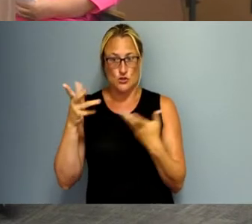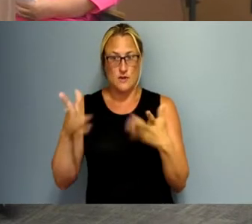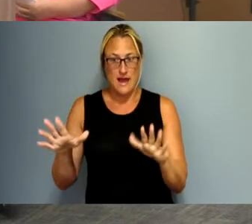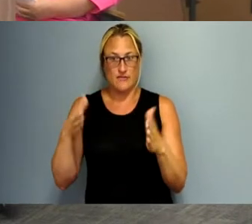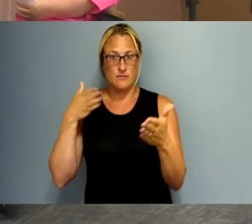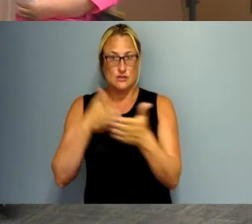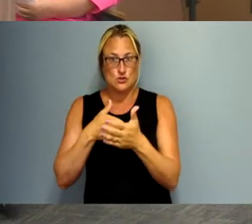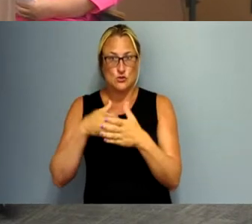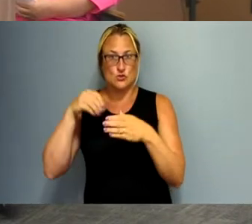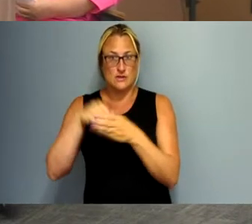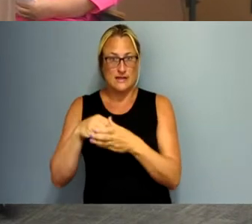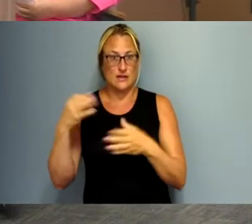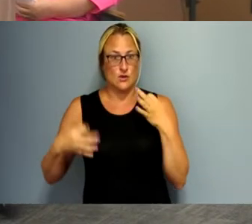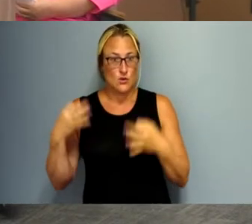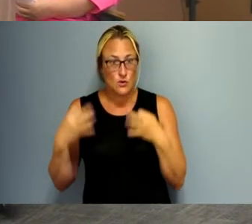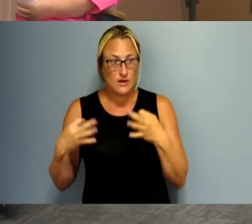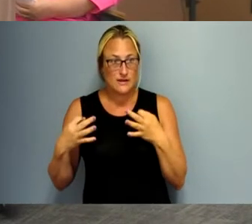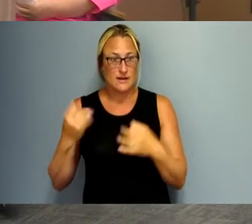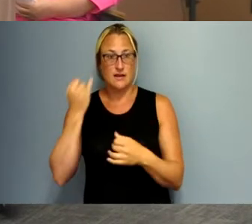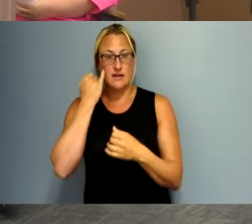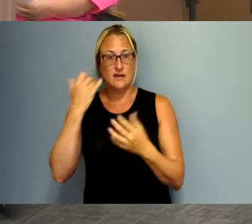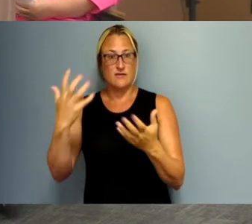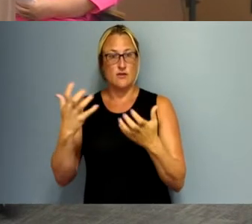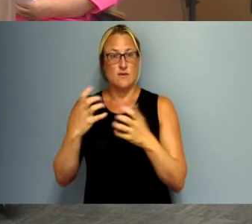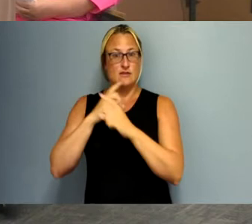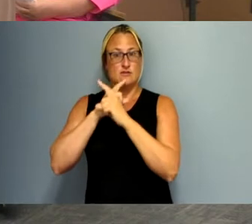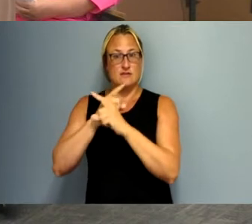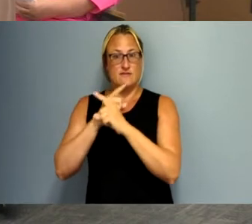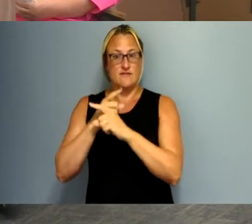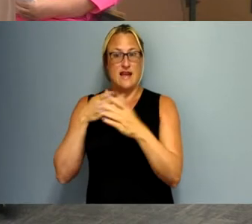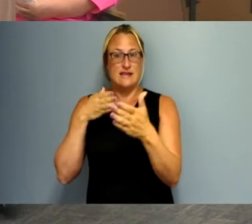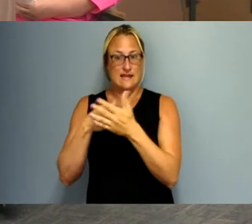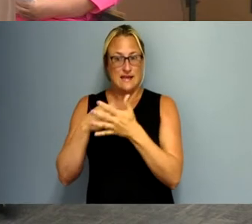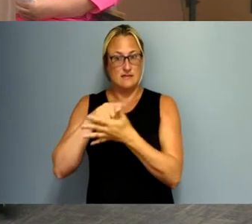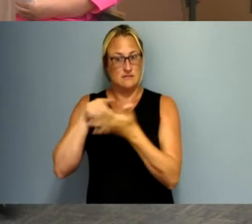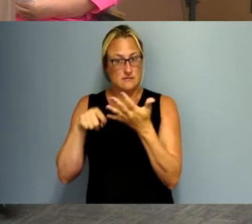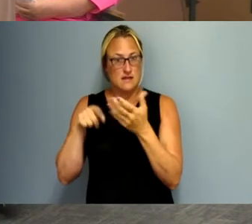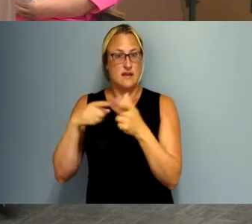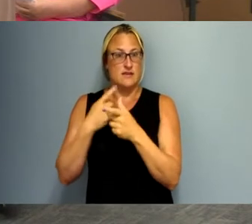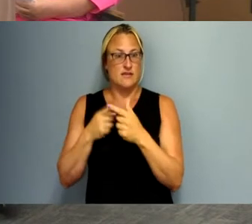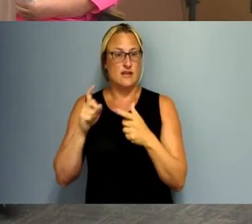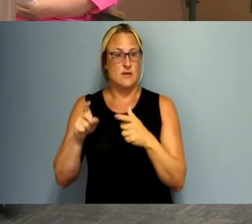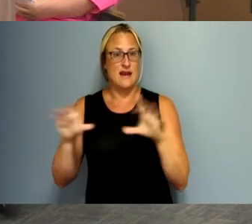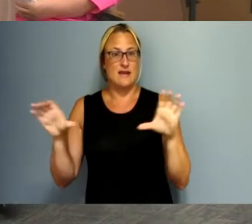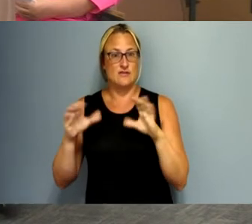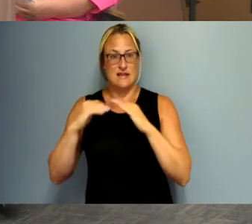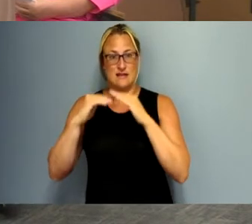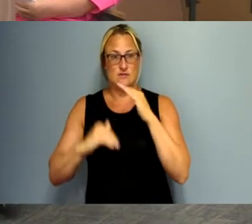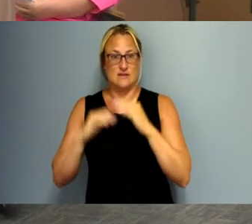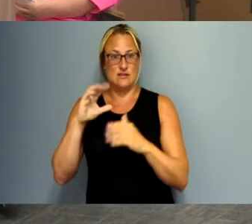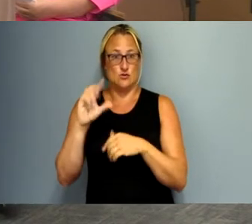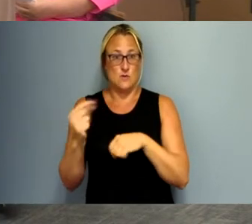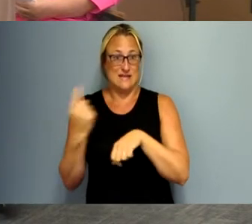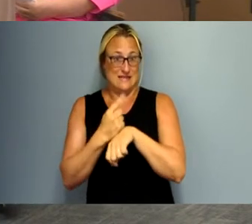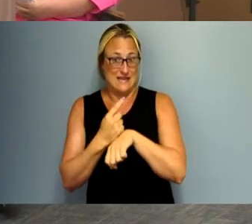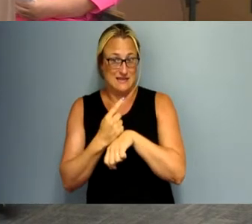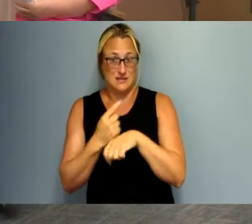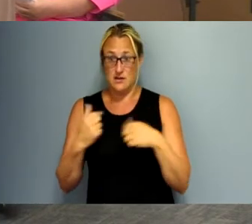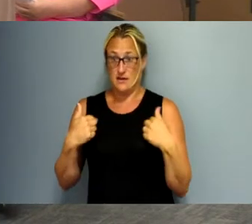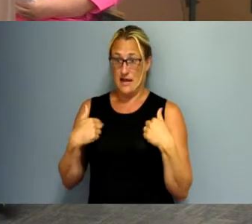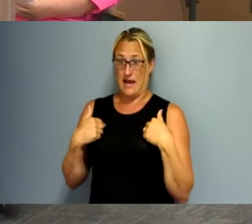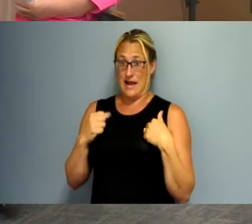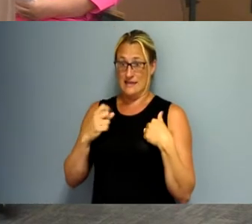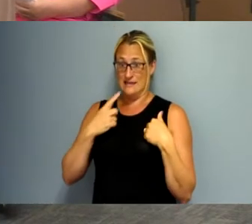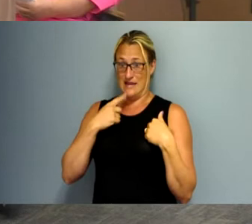court. If you wish to defend against the claim set forth in the following pages, you must take action within 20 days. So I'm not the one who said I'm being